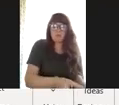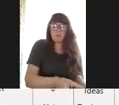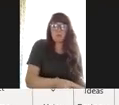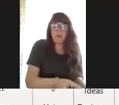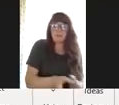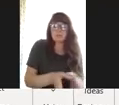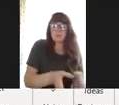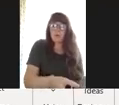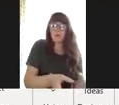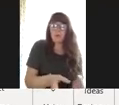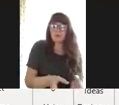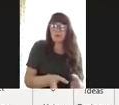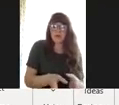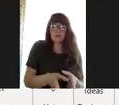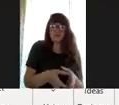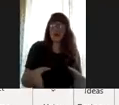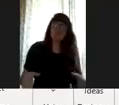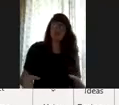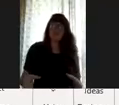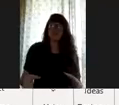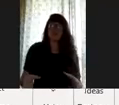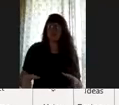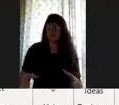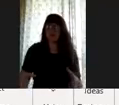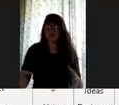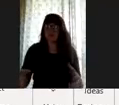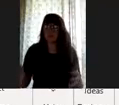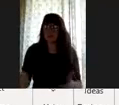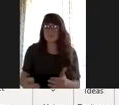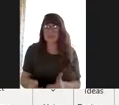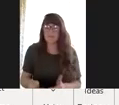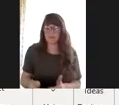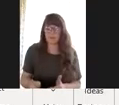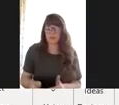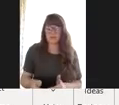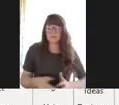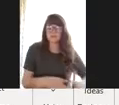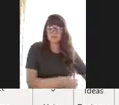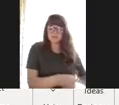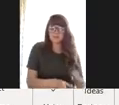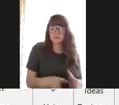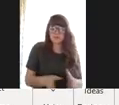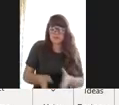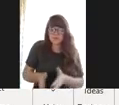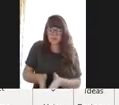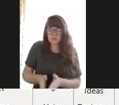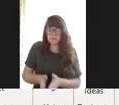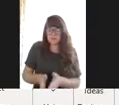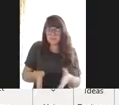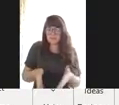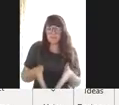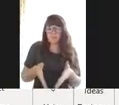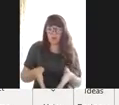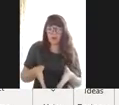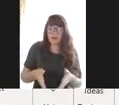what we want to happen, this is what we hope will happen. And then the other portion of it is, okay, this is happening right now. Due to this, this